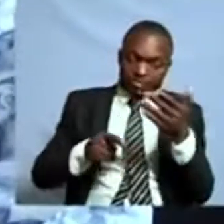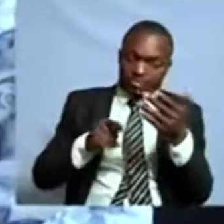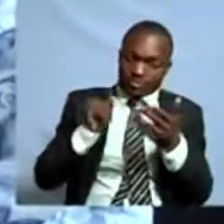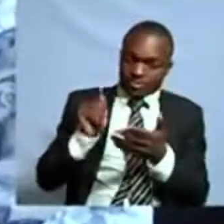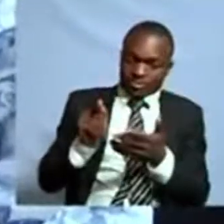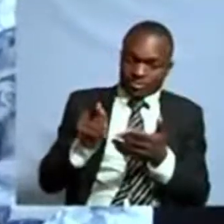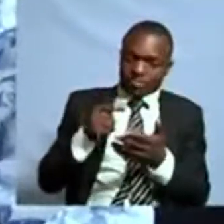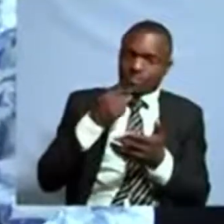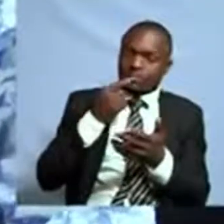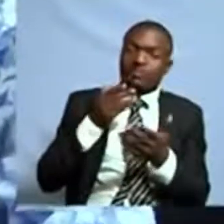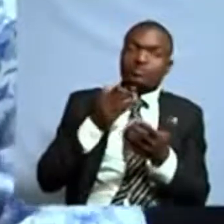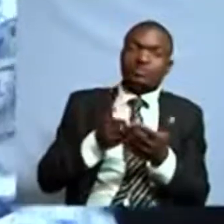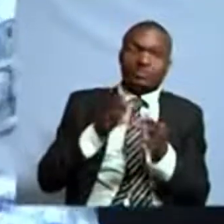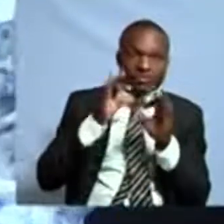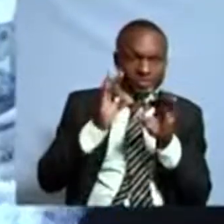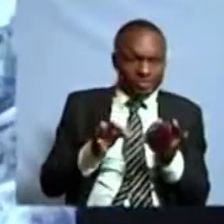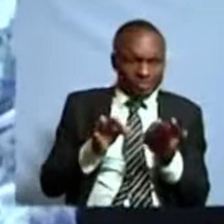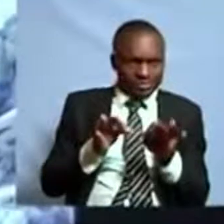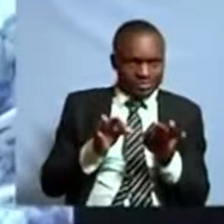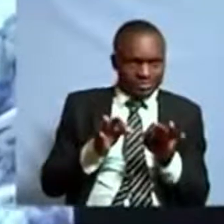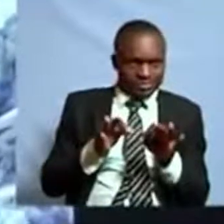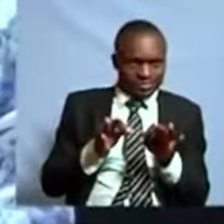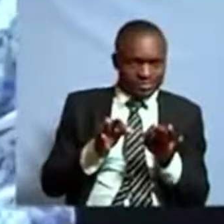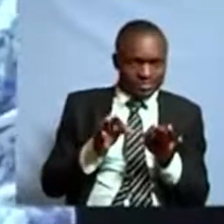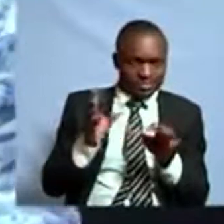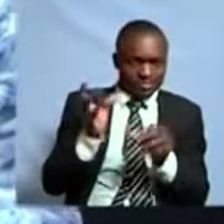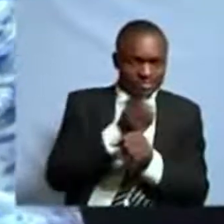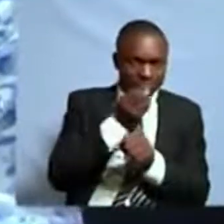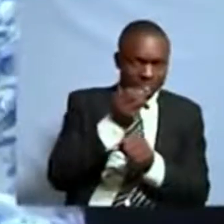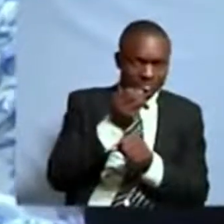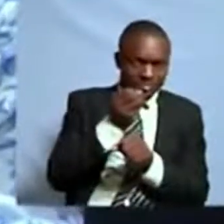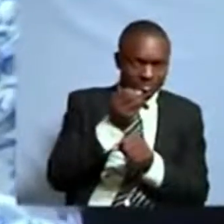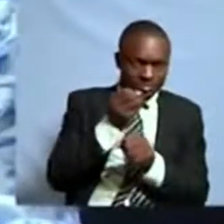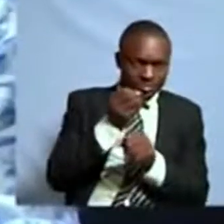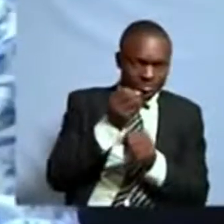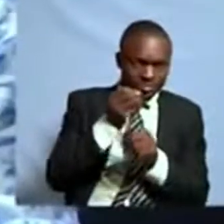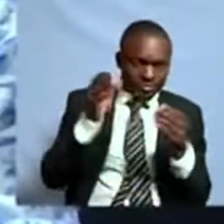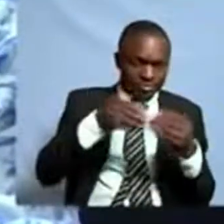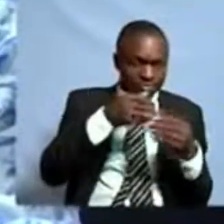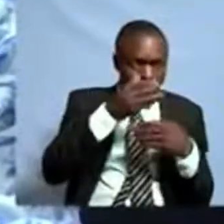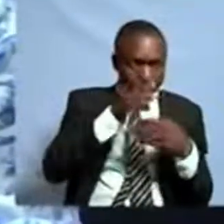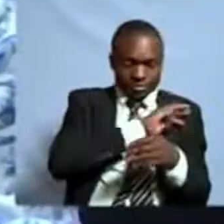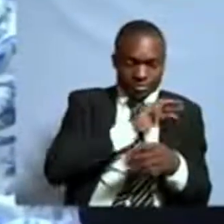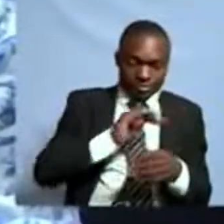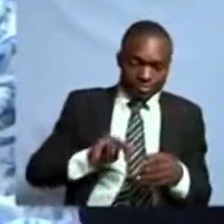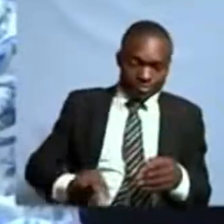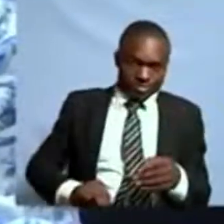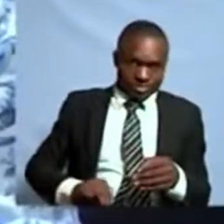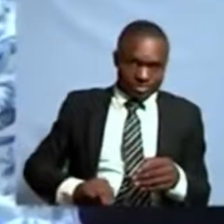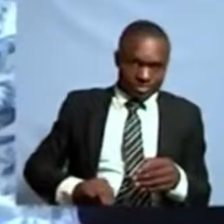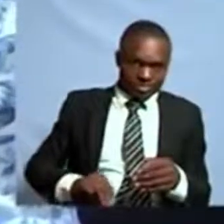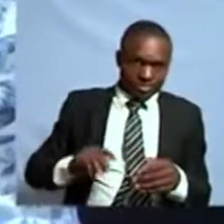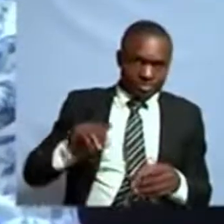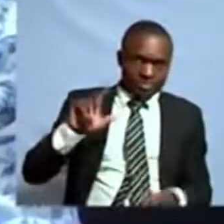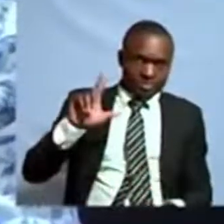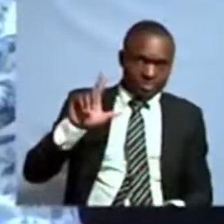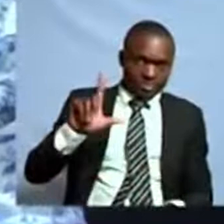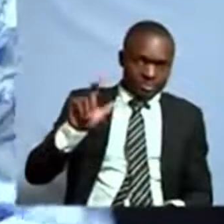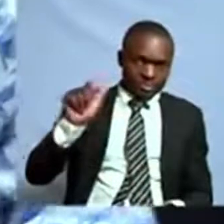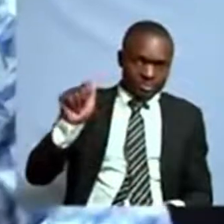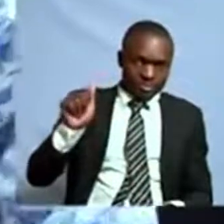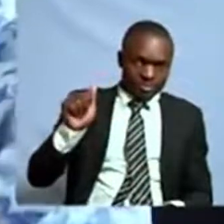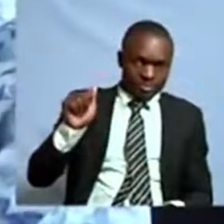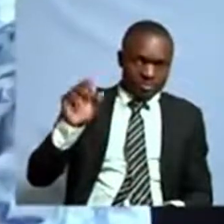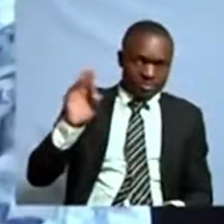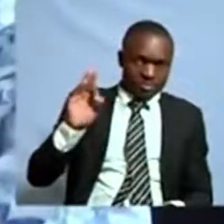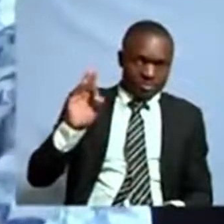here. Because if it is an attempt to pull in members from LASIF and PSPF, because that's